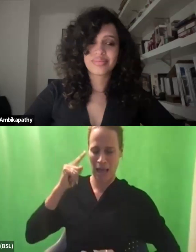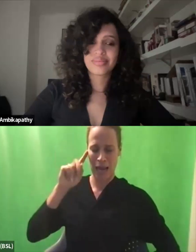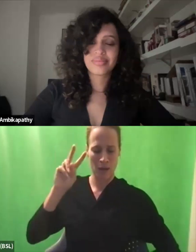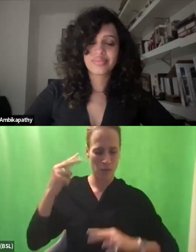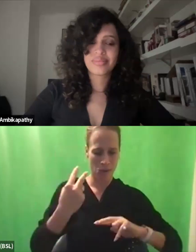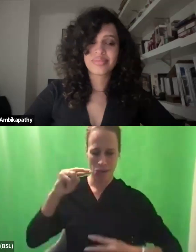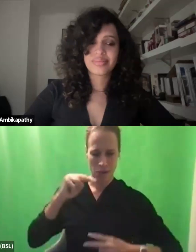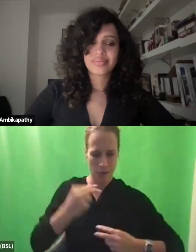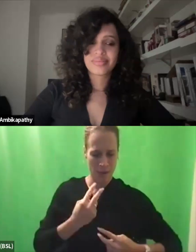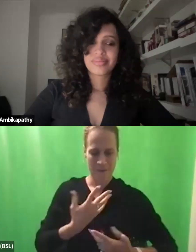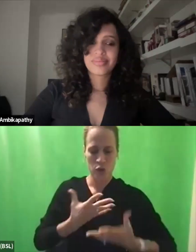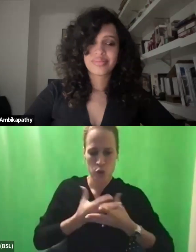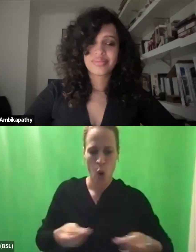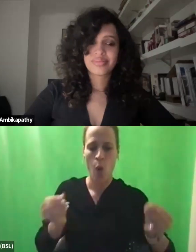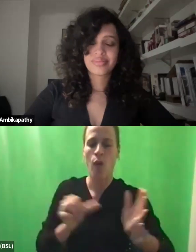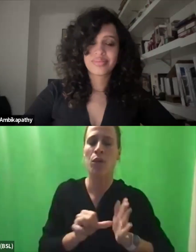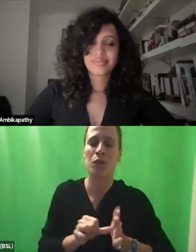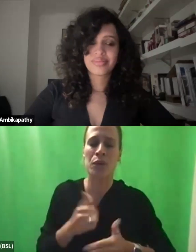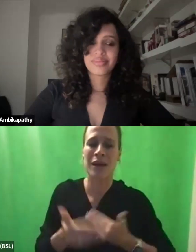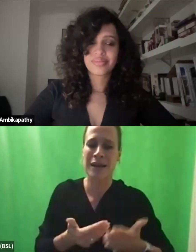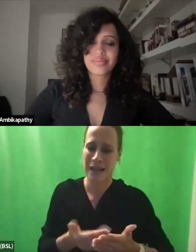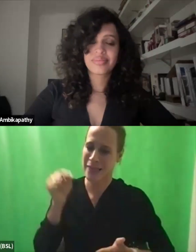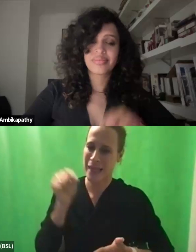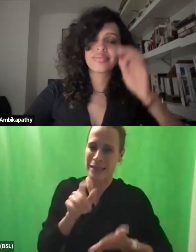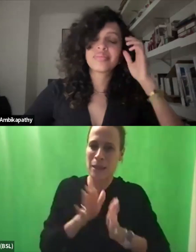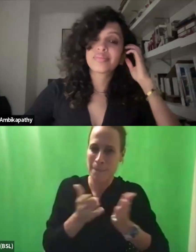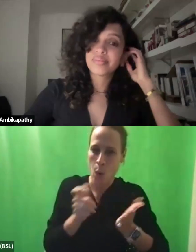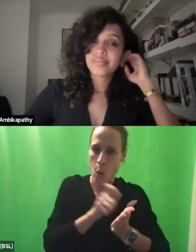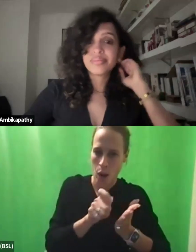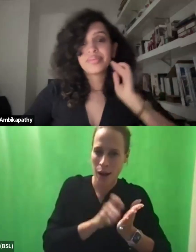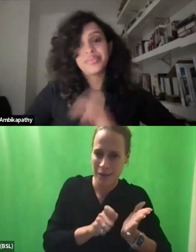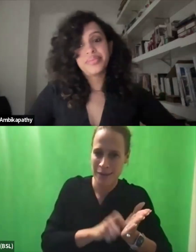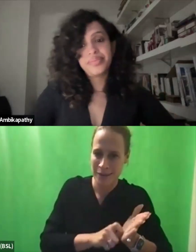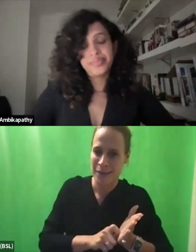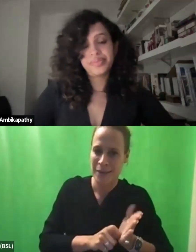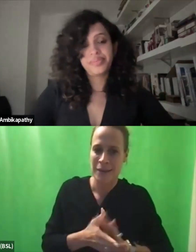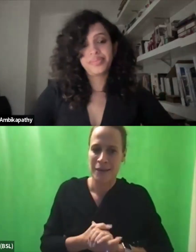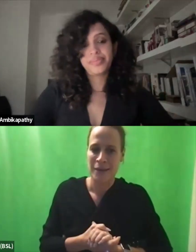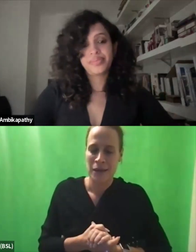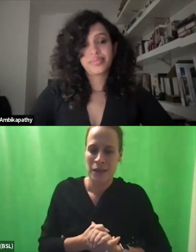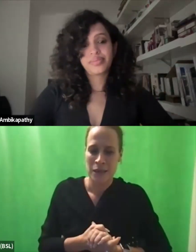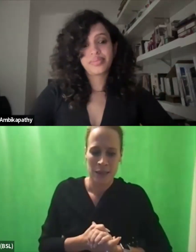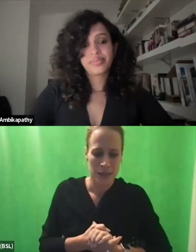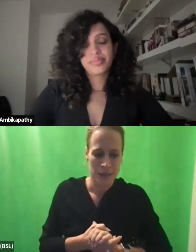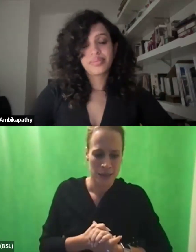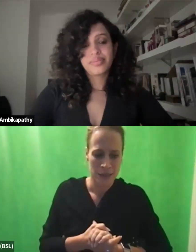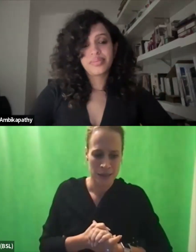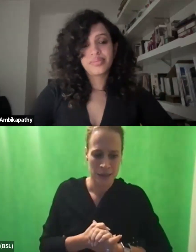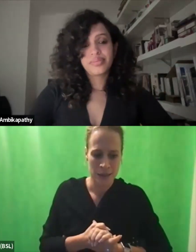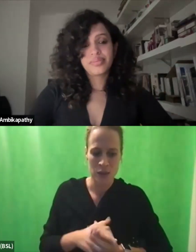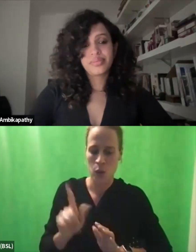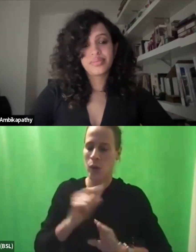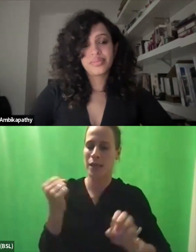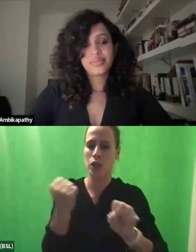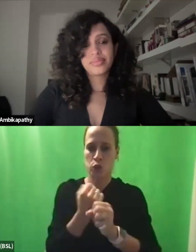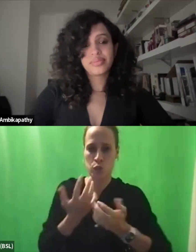resolution. So this is what the book is about. So what I'm going to do now is that